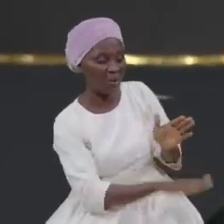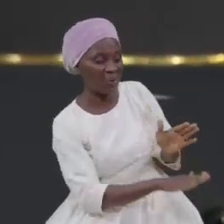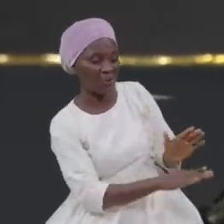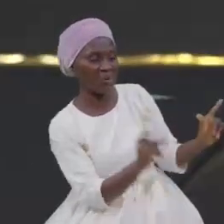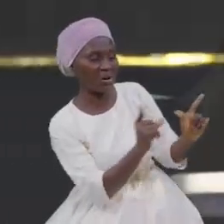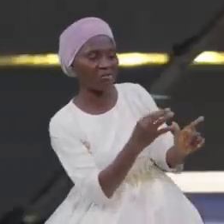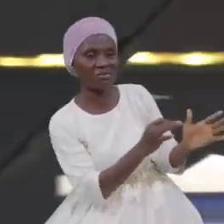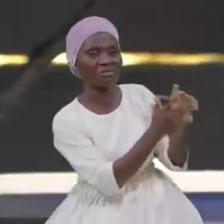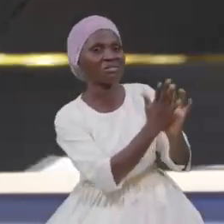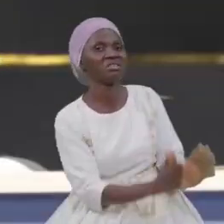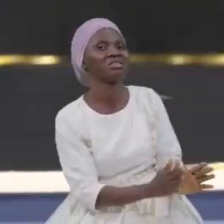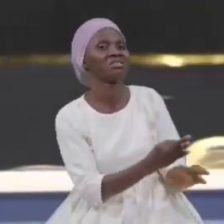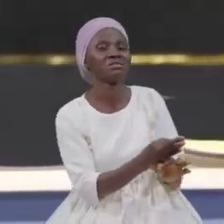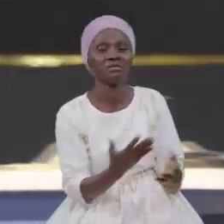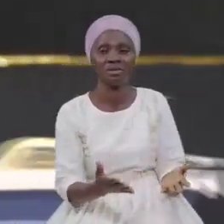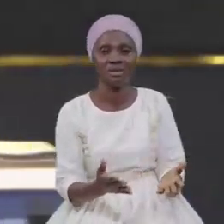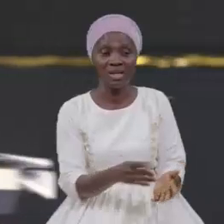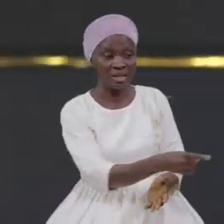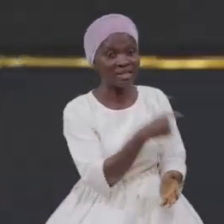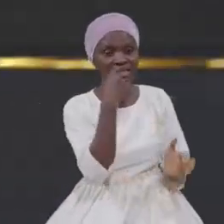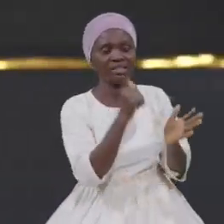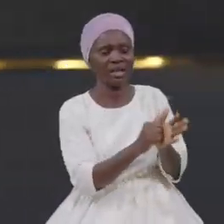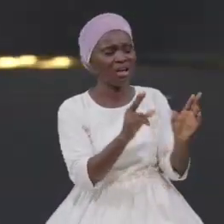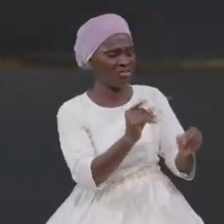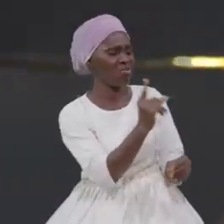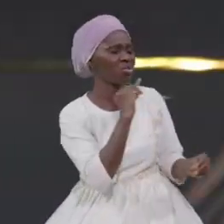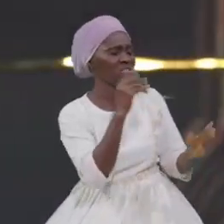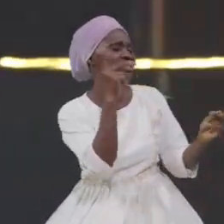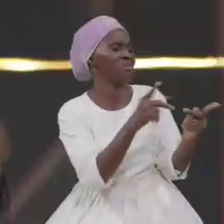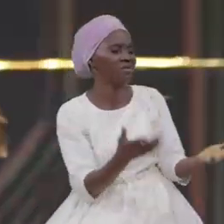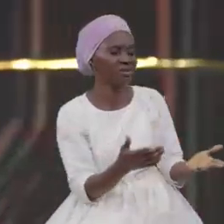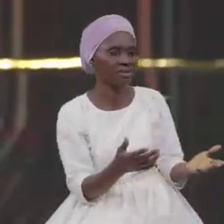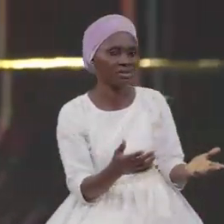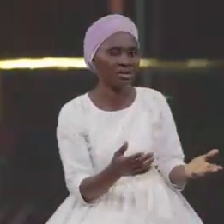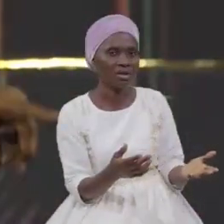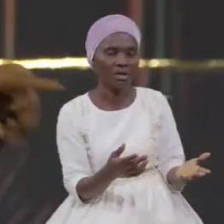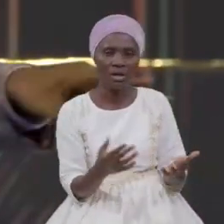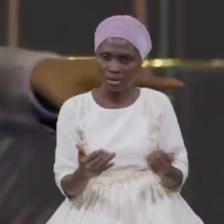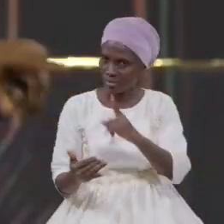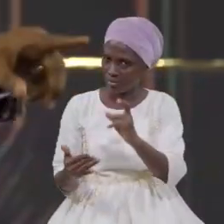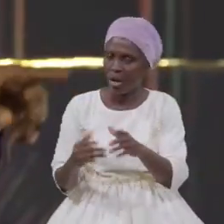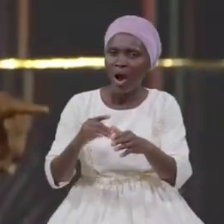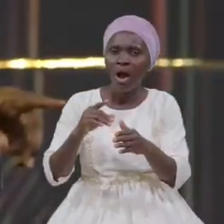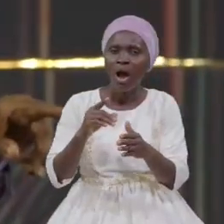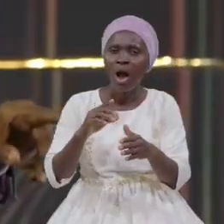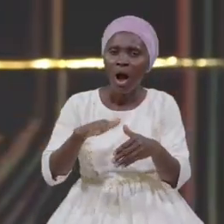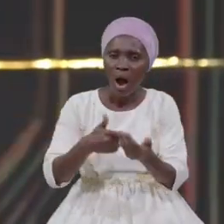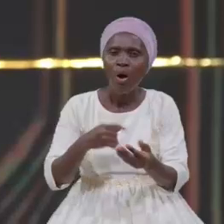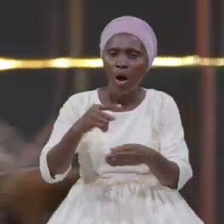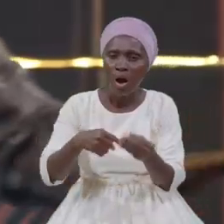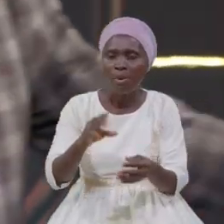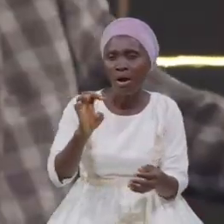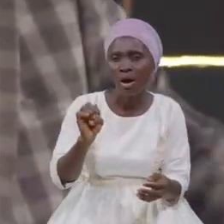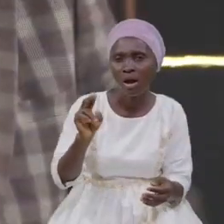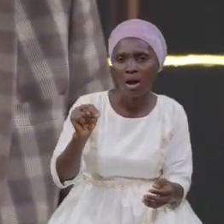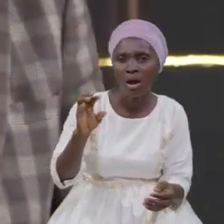say, nobody is perfect. How about you, Enoch? Why are you finding the people that are not perfect